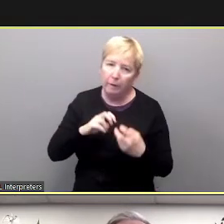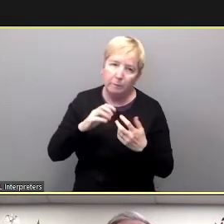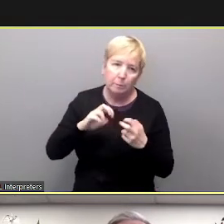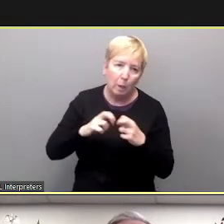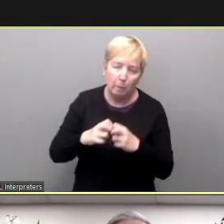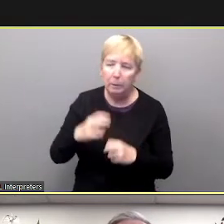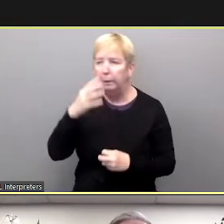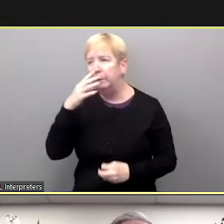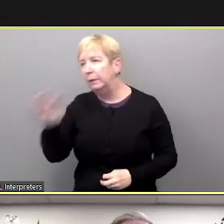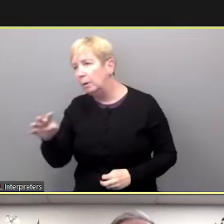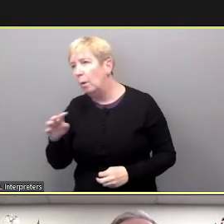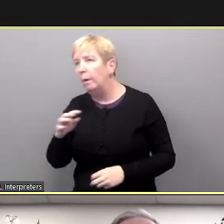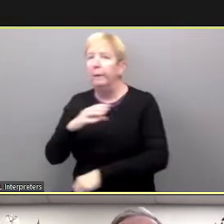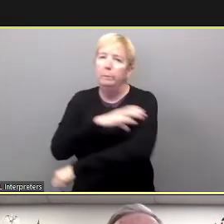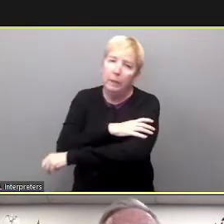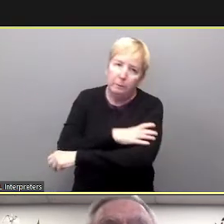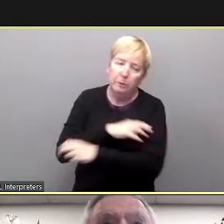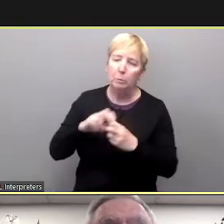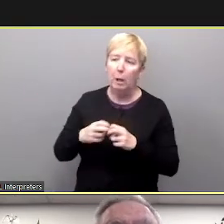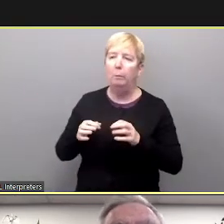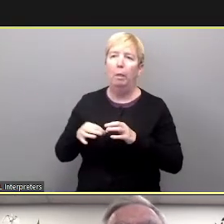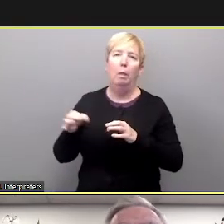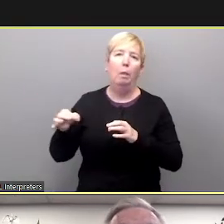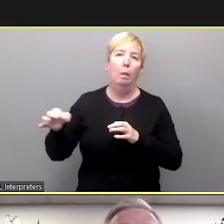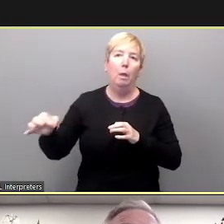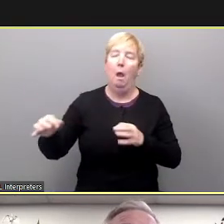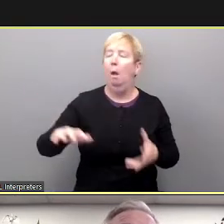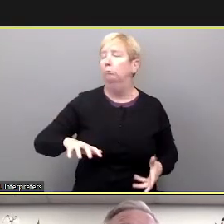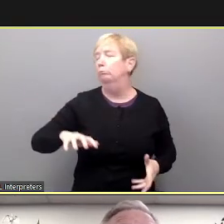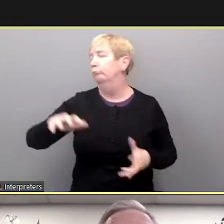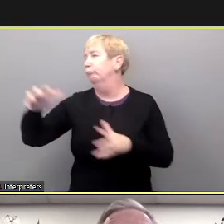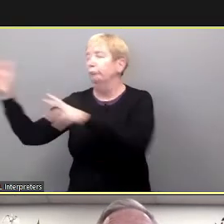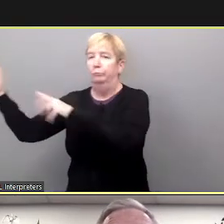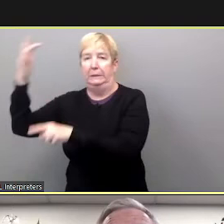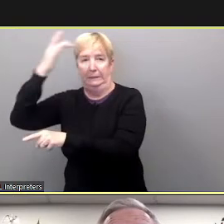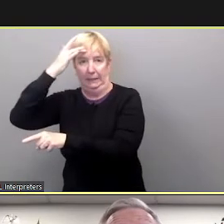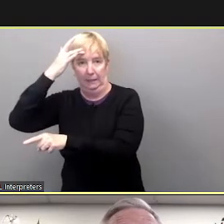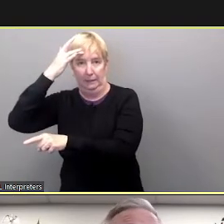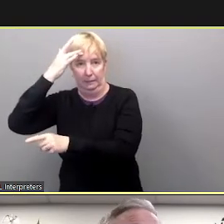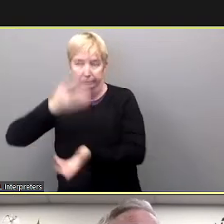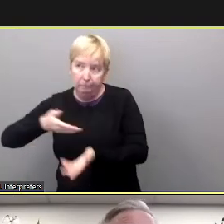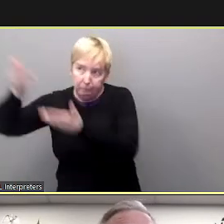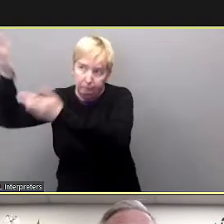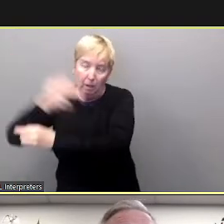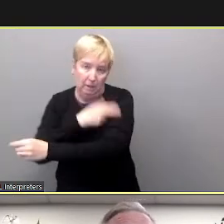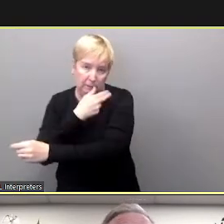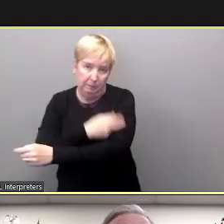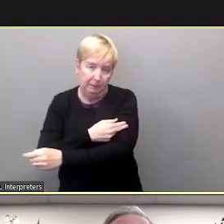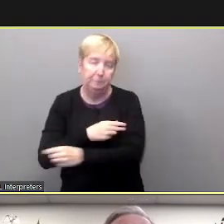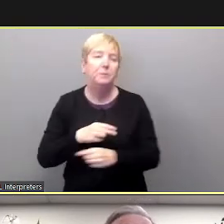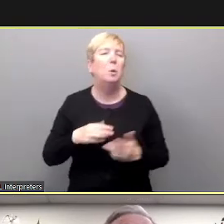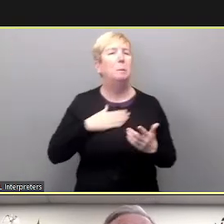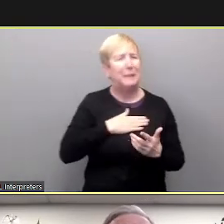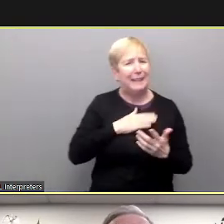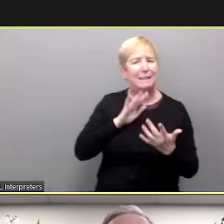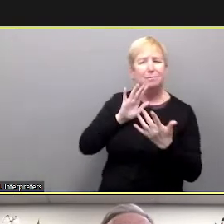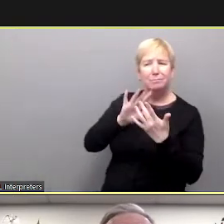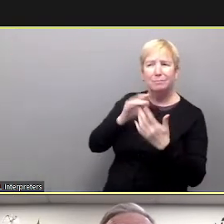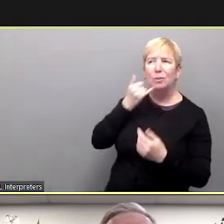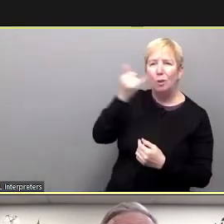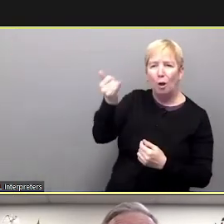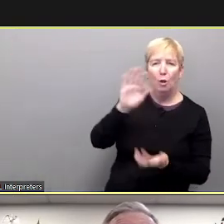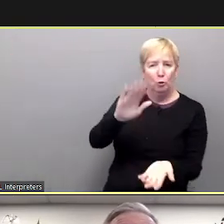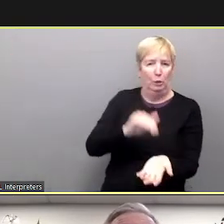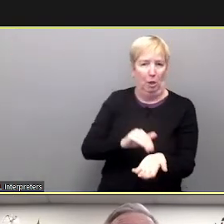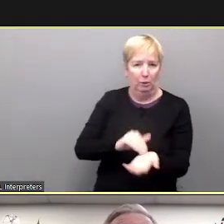up with your family doctor, nurse practitioner, physician's assistant, or whoever you see soon